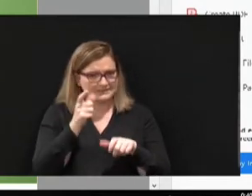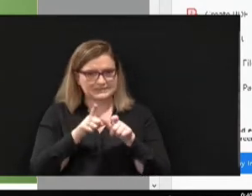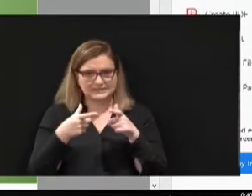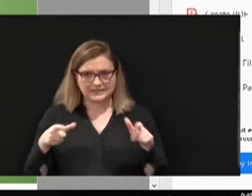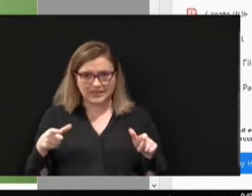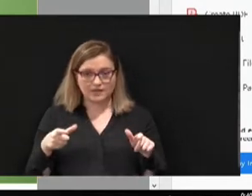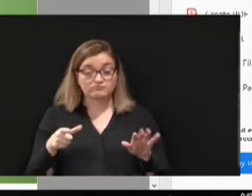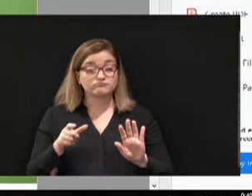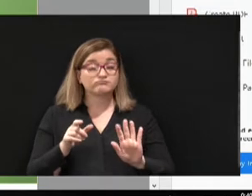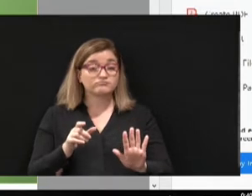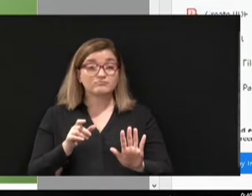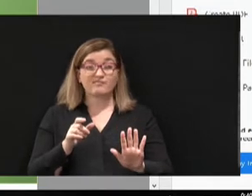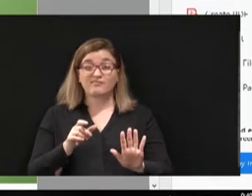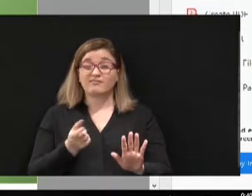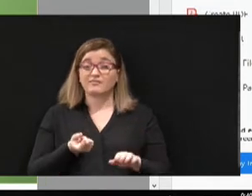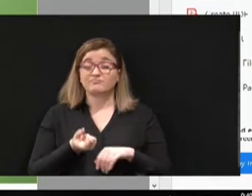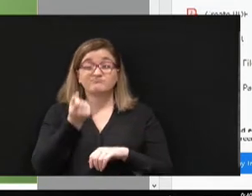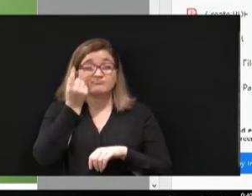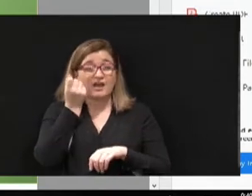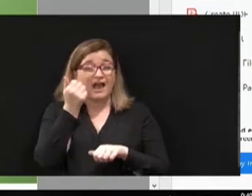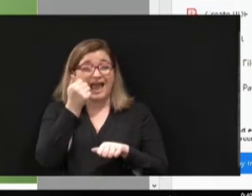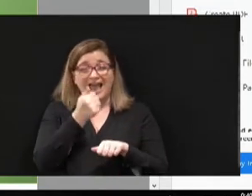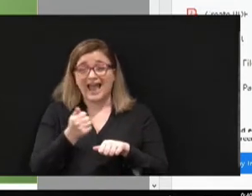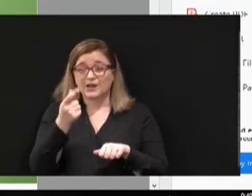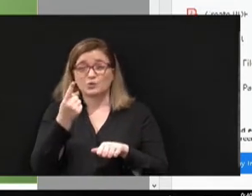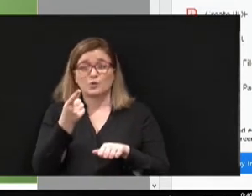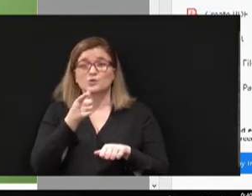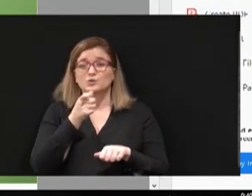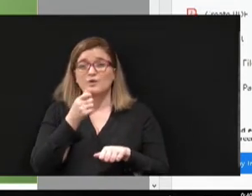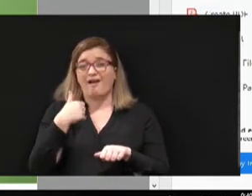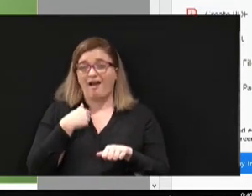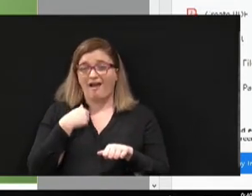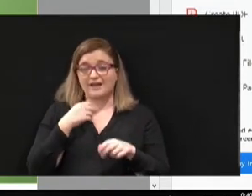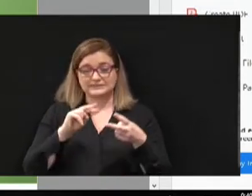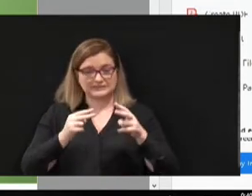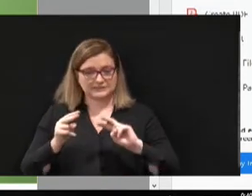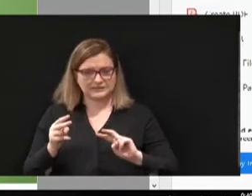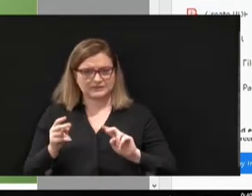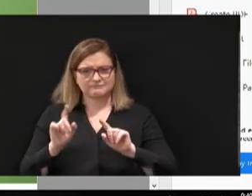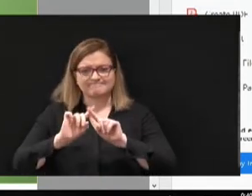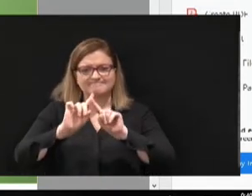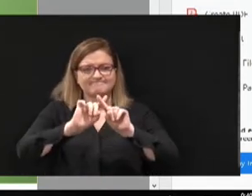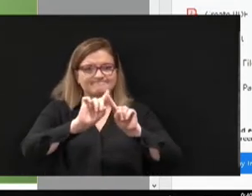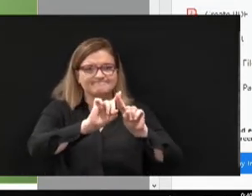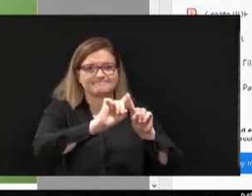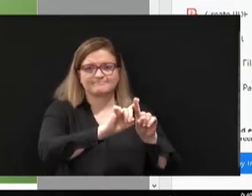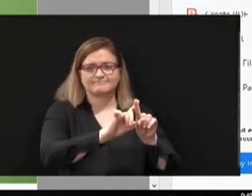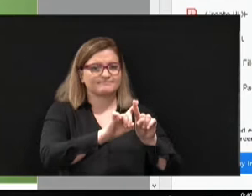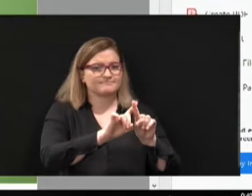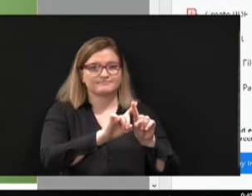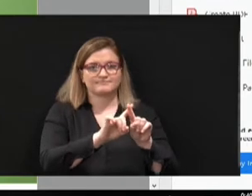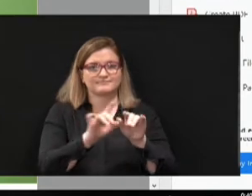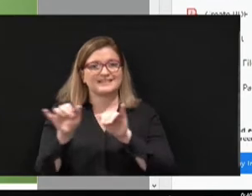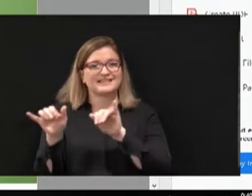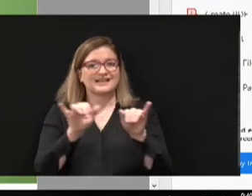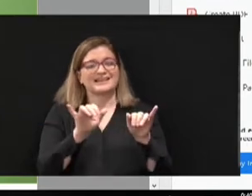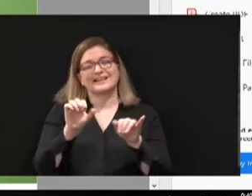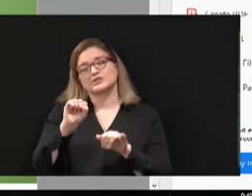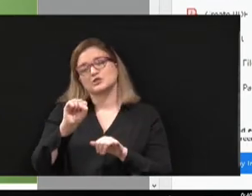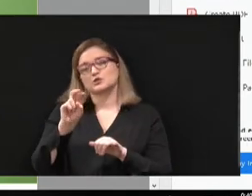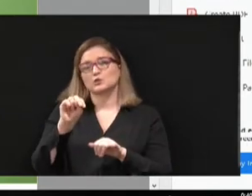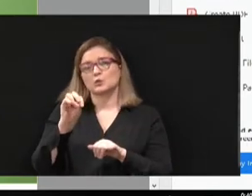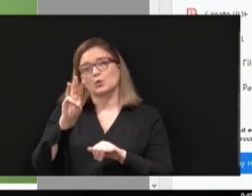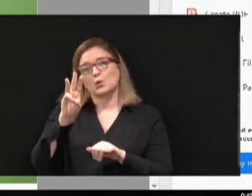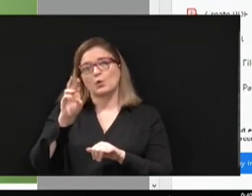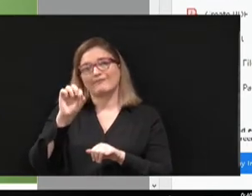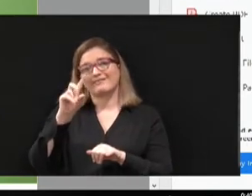everybody who has a diagnosis of dyslexia is a little different. I like to say people with dyslexia are like snowflakes. No